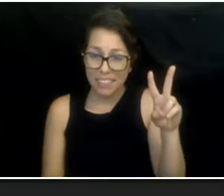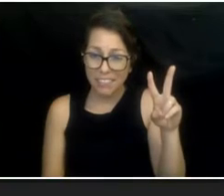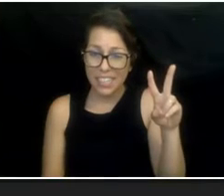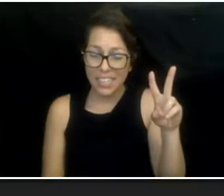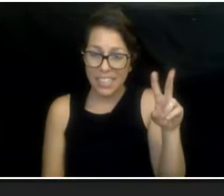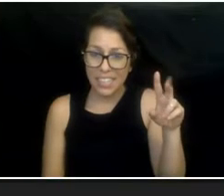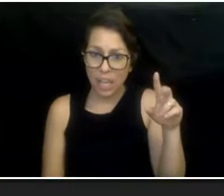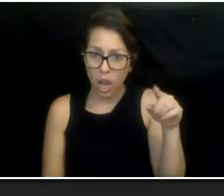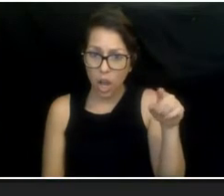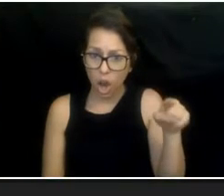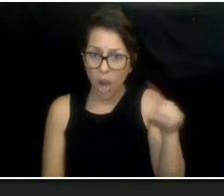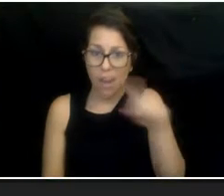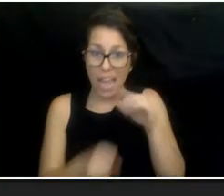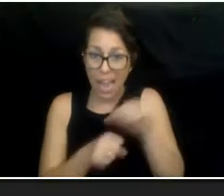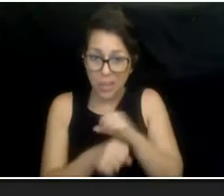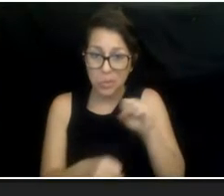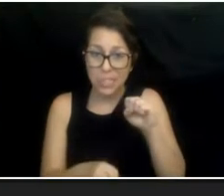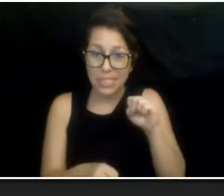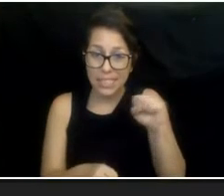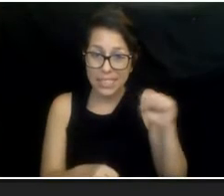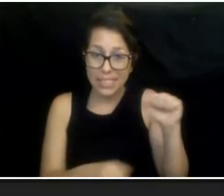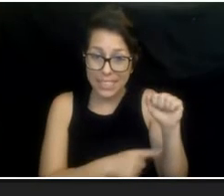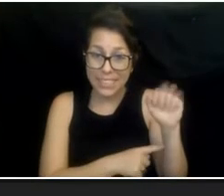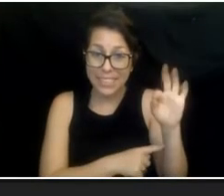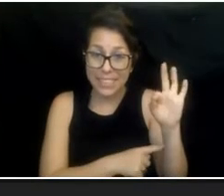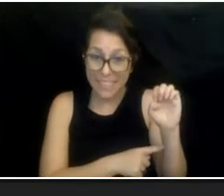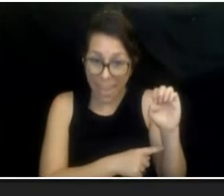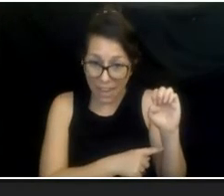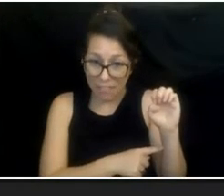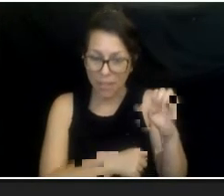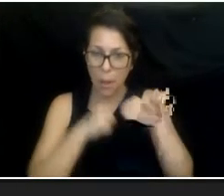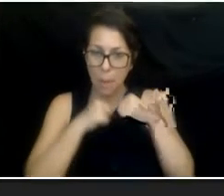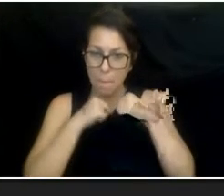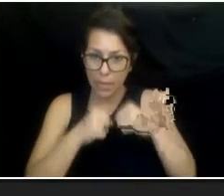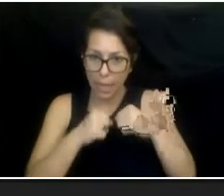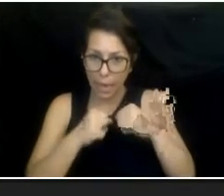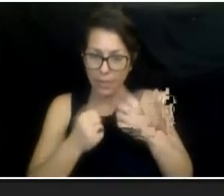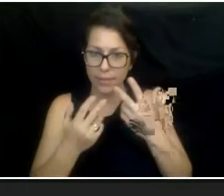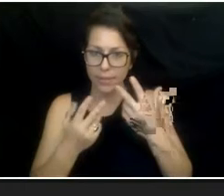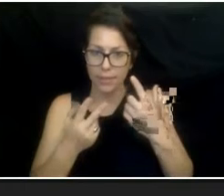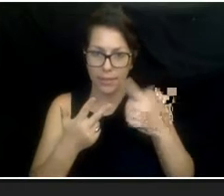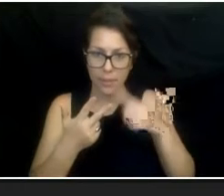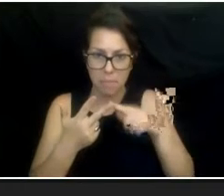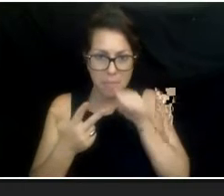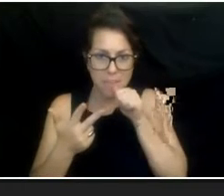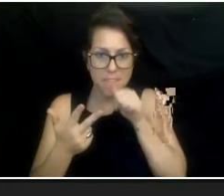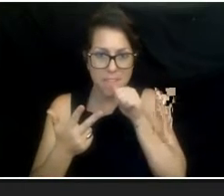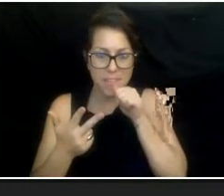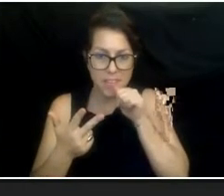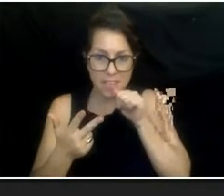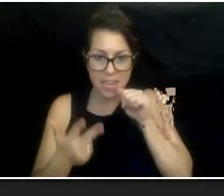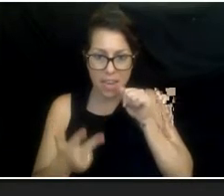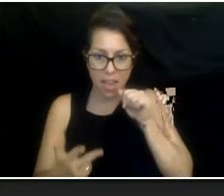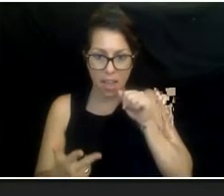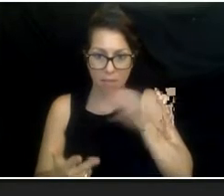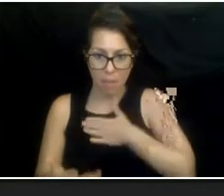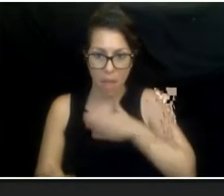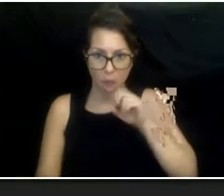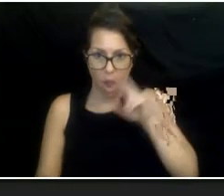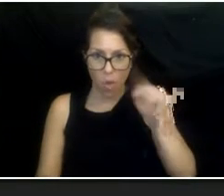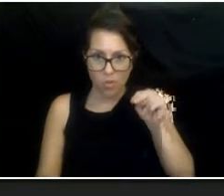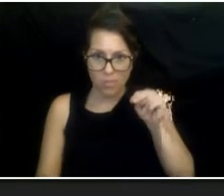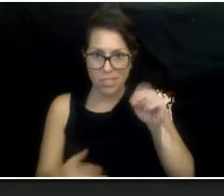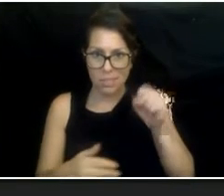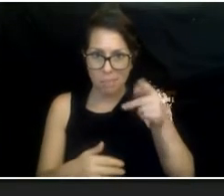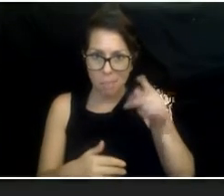space that is safe as reasonable as possible um under the the current